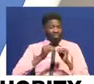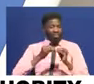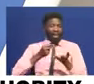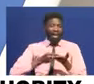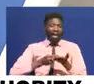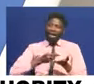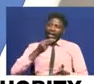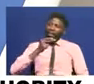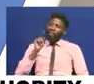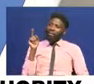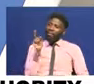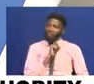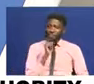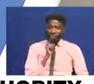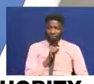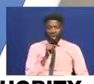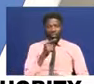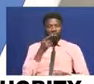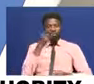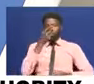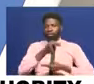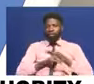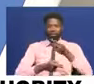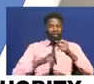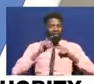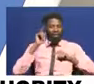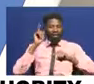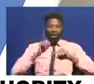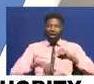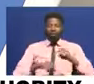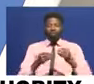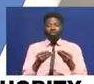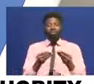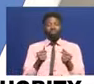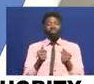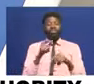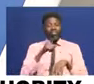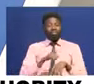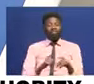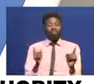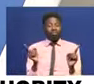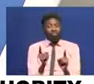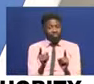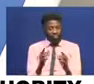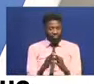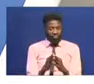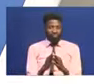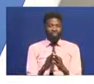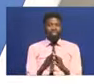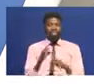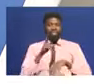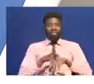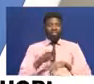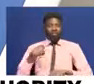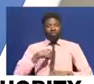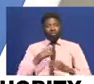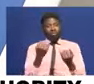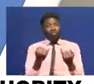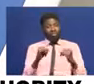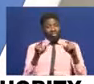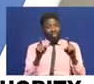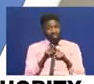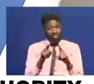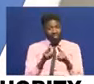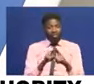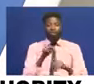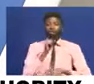process that cannot be completed, and to even complicate things further, as we try and settle old bills, new ones are being incurred